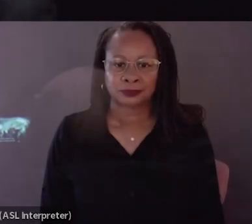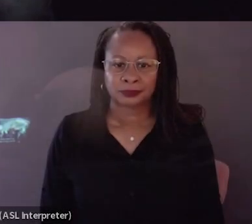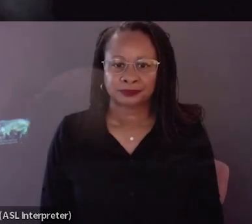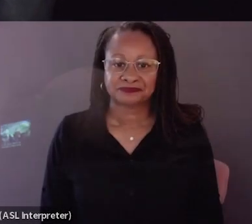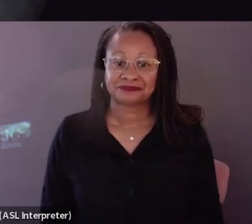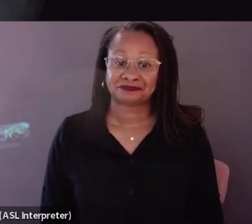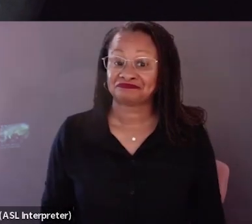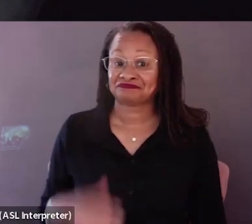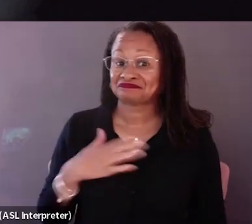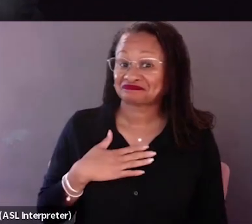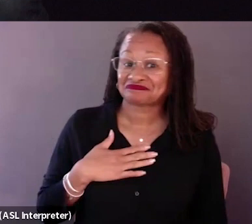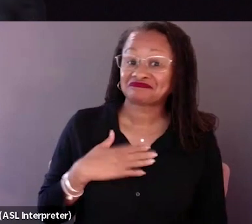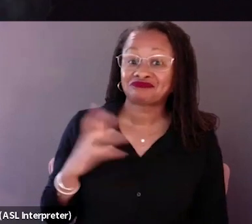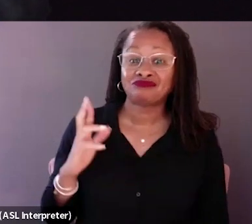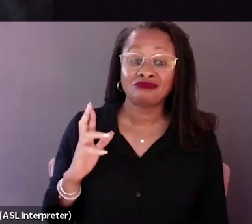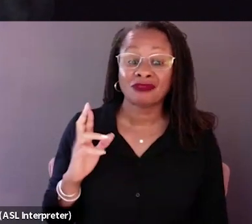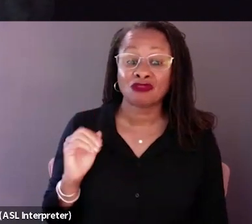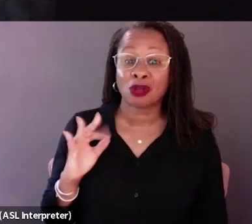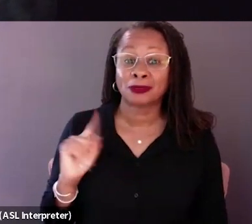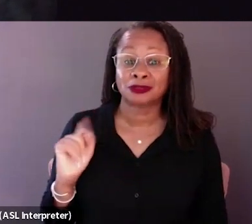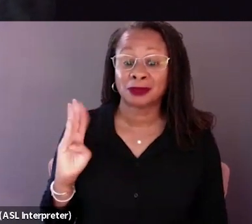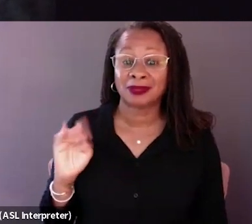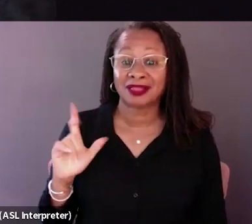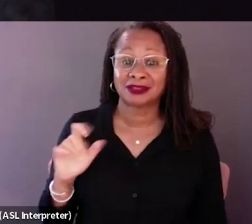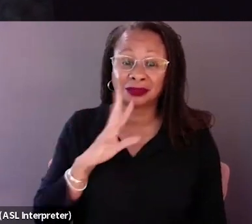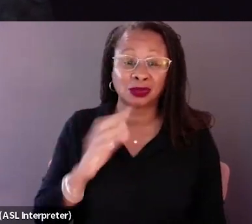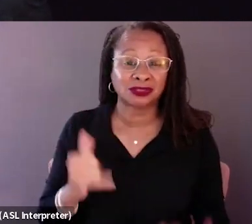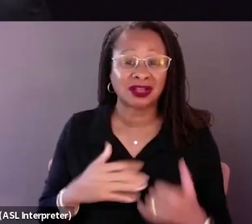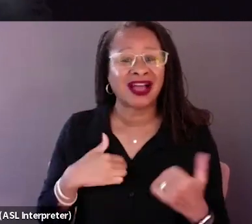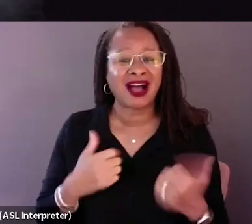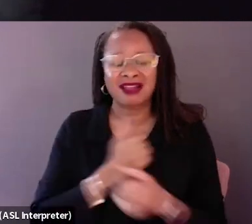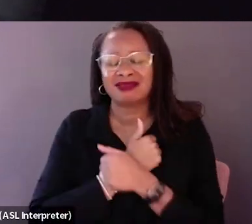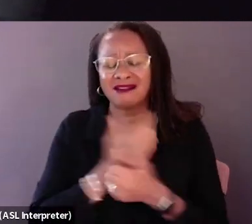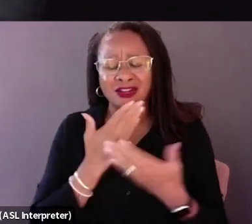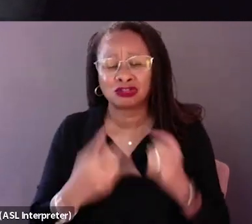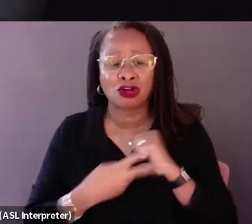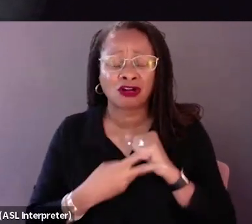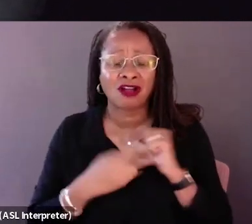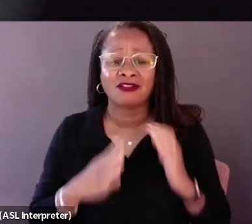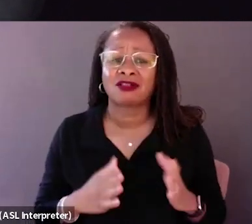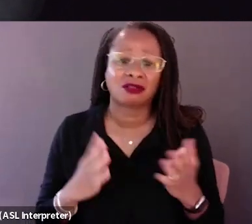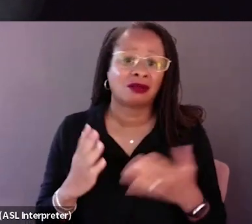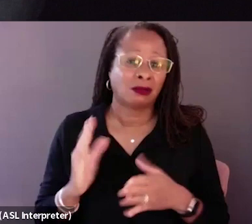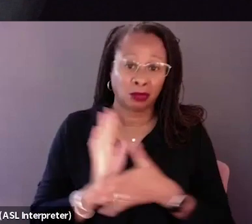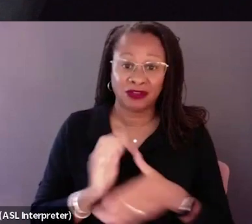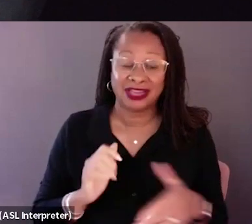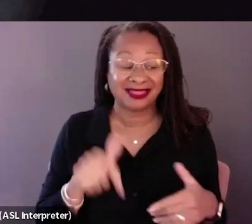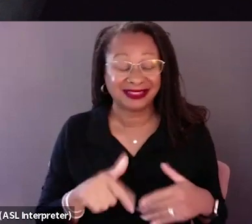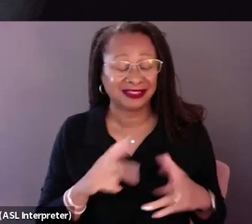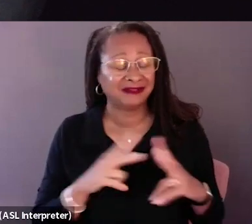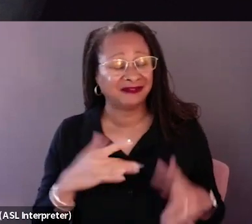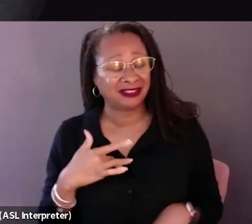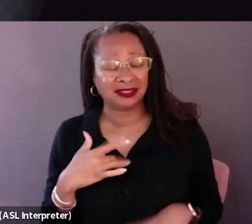Well, I mean, I love a good archival movie, but this one feels particularly special. And it starts, obviously, with that